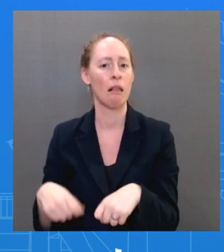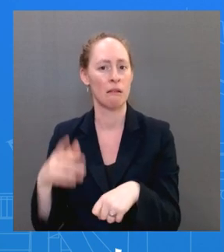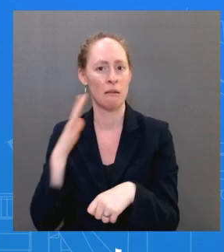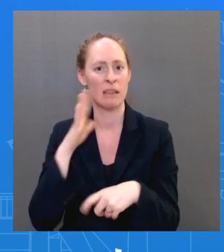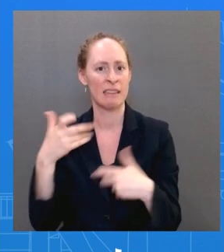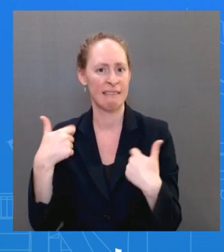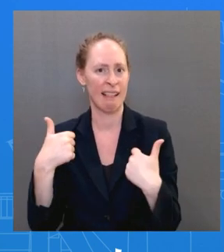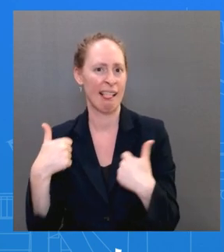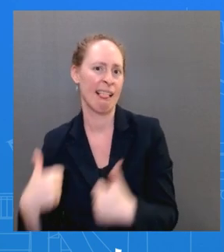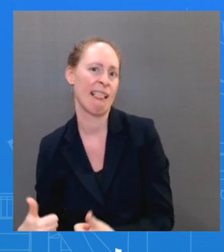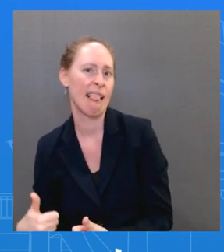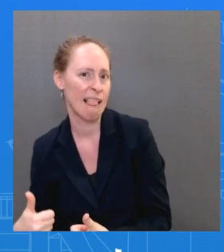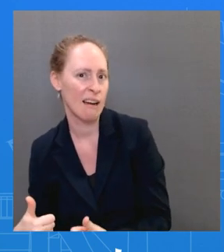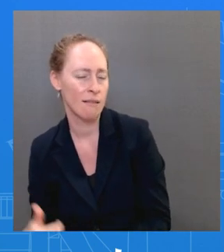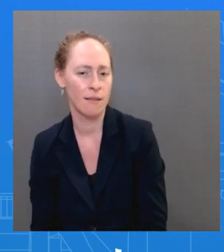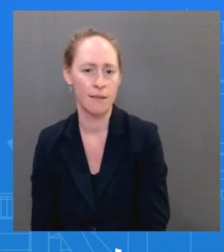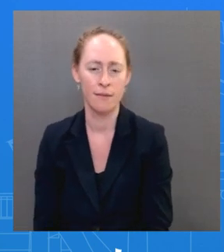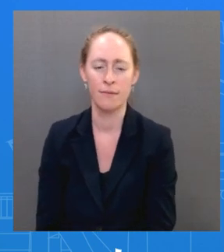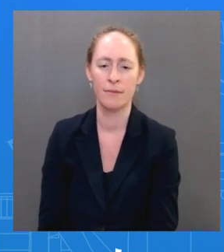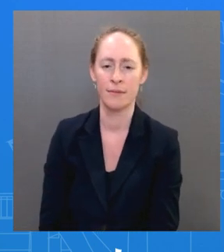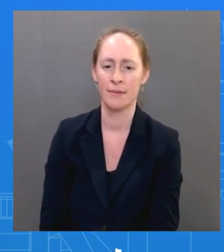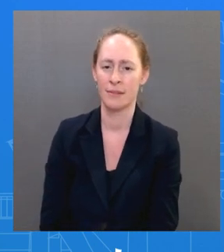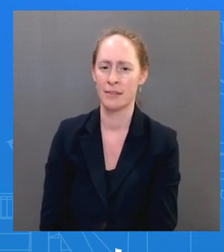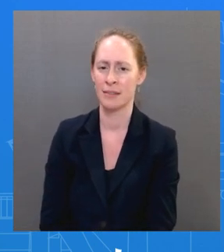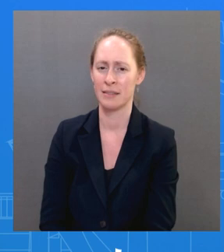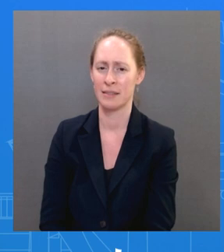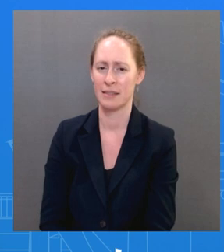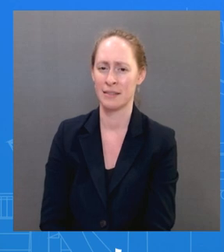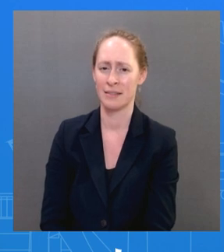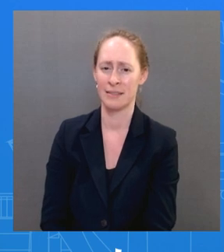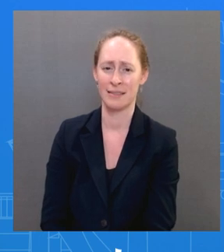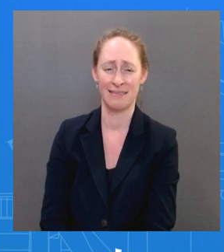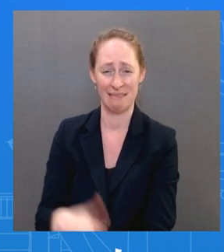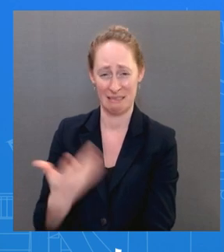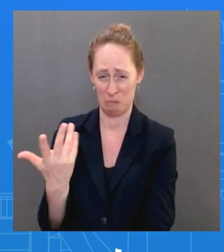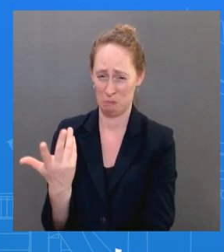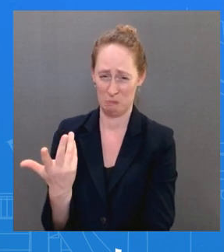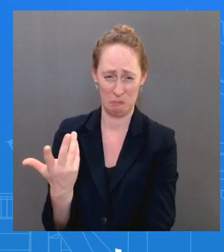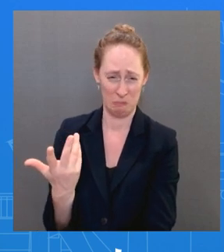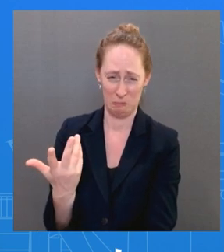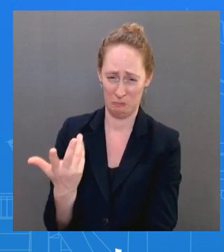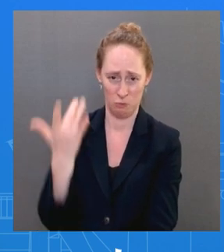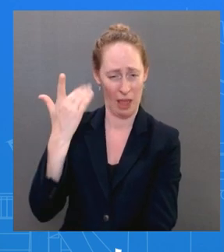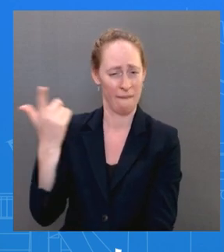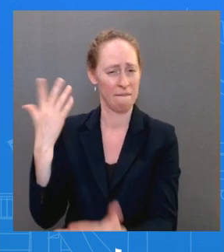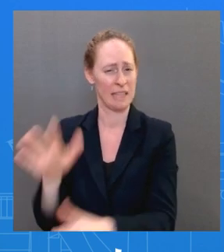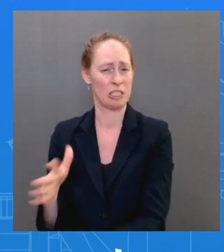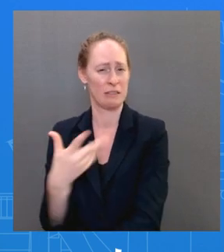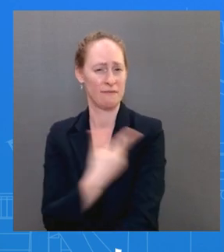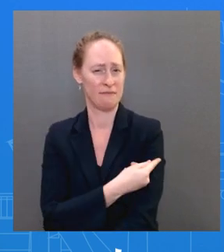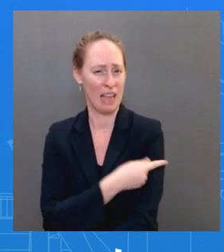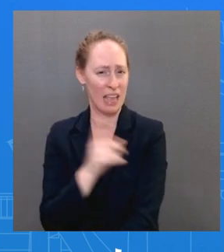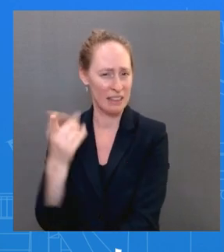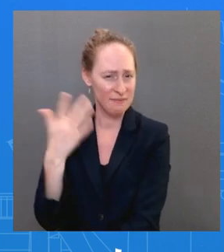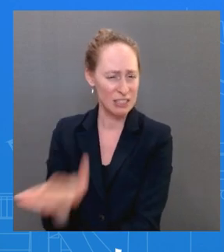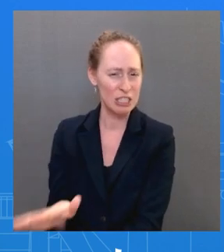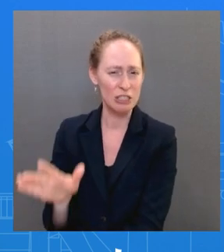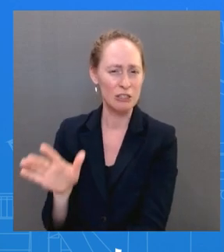dramatically reduced by building up of his immunity and getting him antiviral drugs, the things that really make a huge difference in lowering his risk.